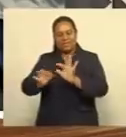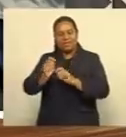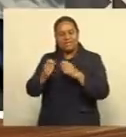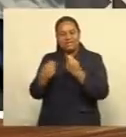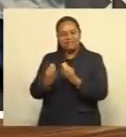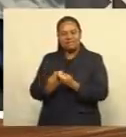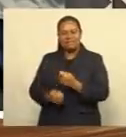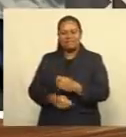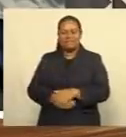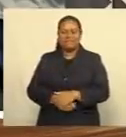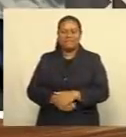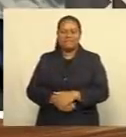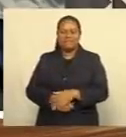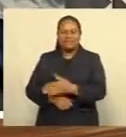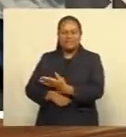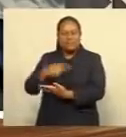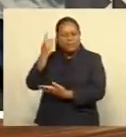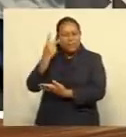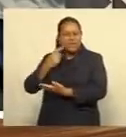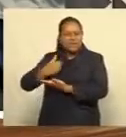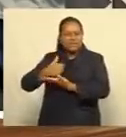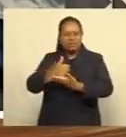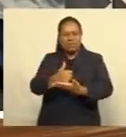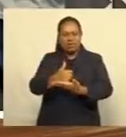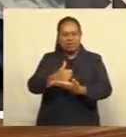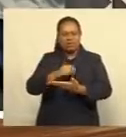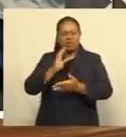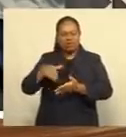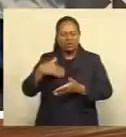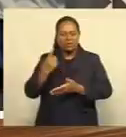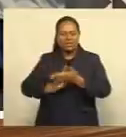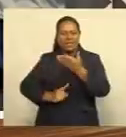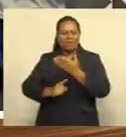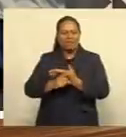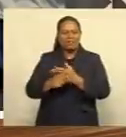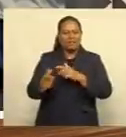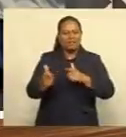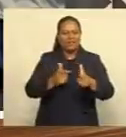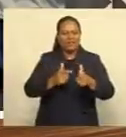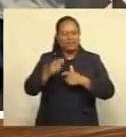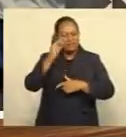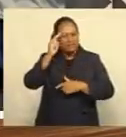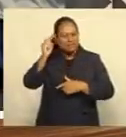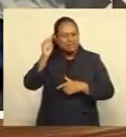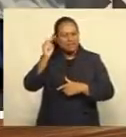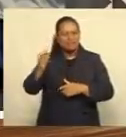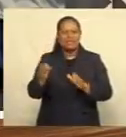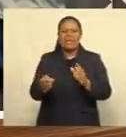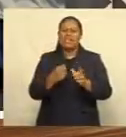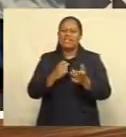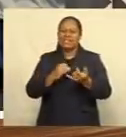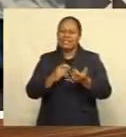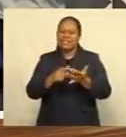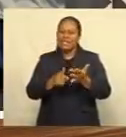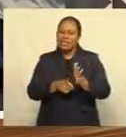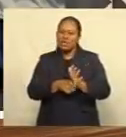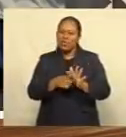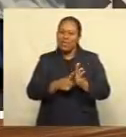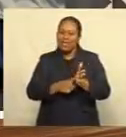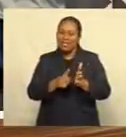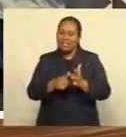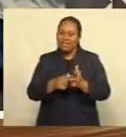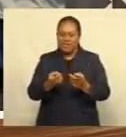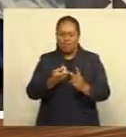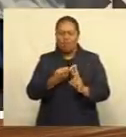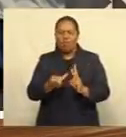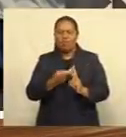Sports. Parental support has been the driving force for National 7 squad members Sireli Mangala and Chiuta Wainingolo. Both players